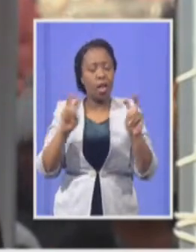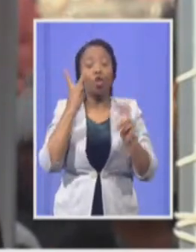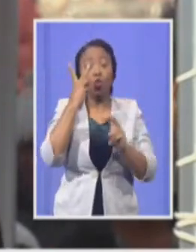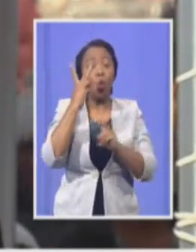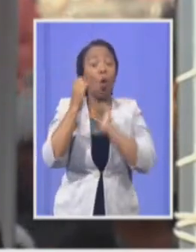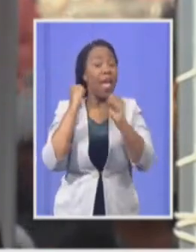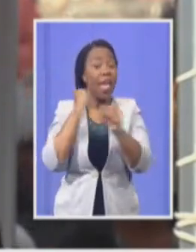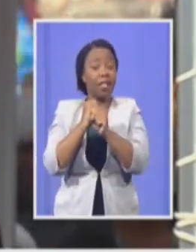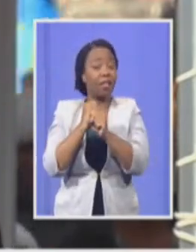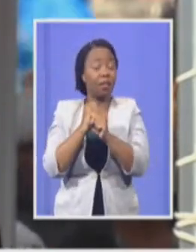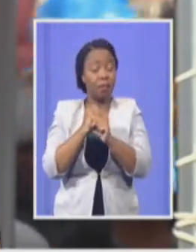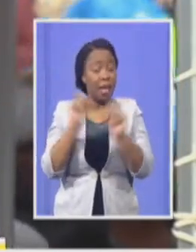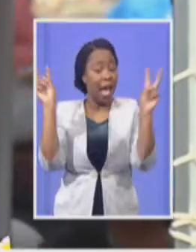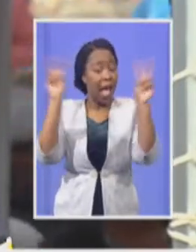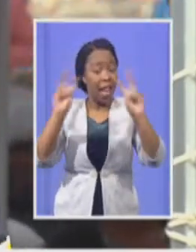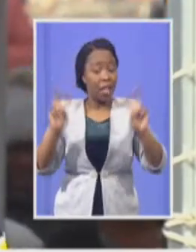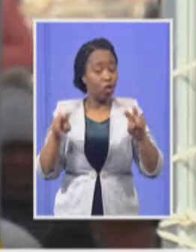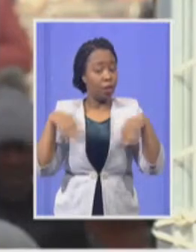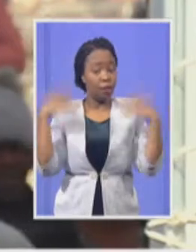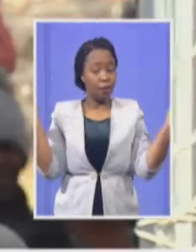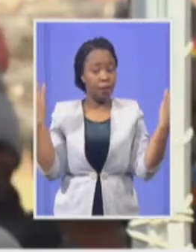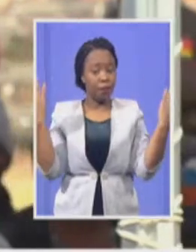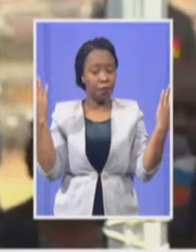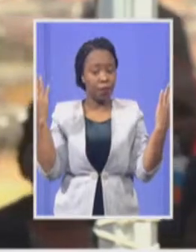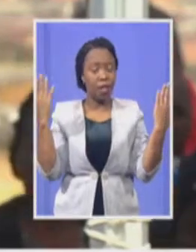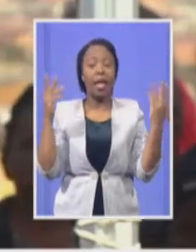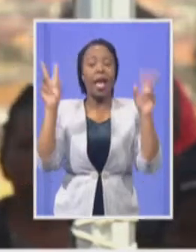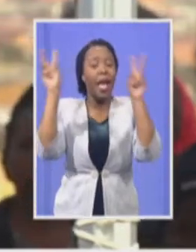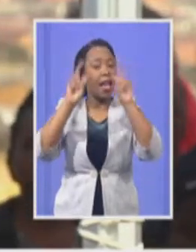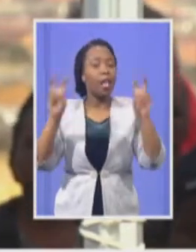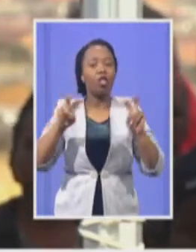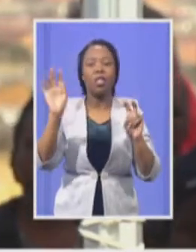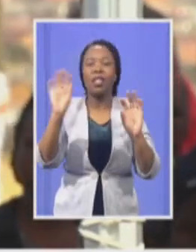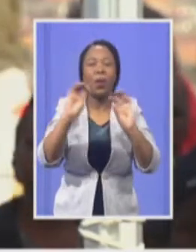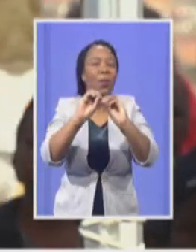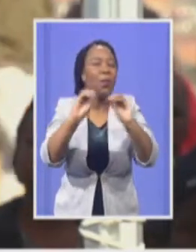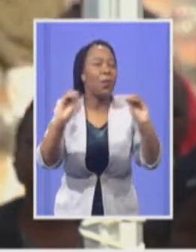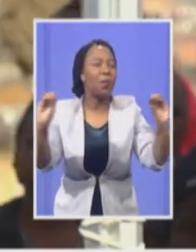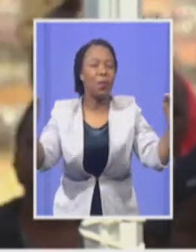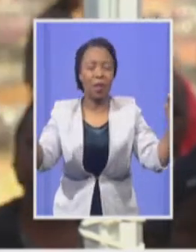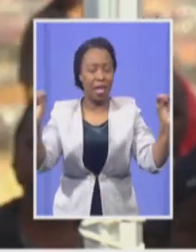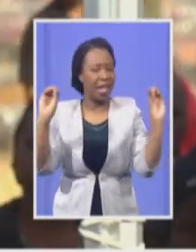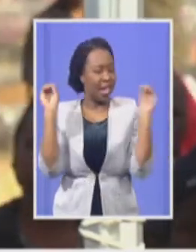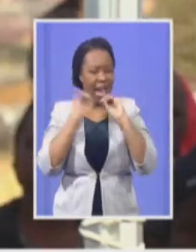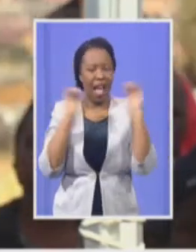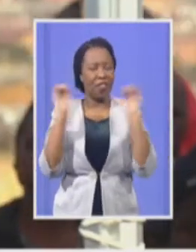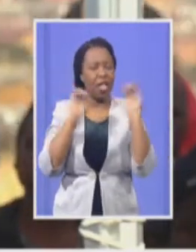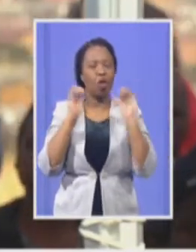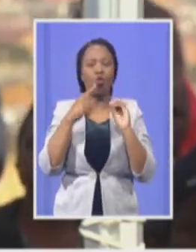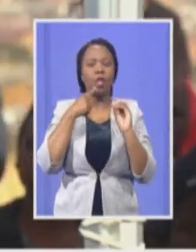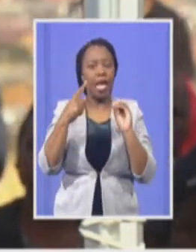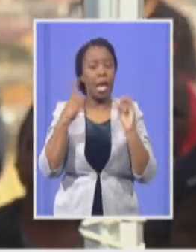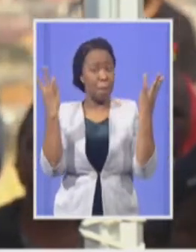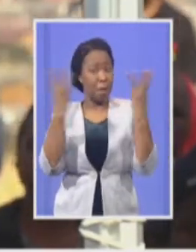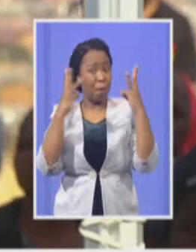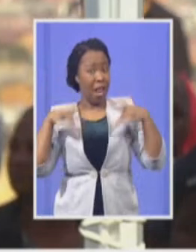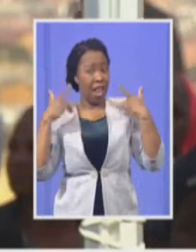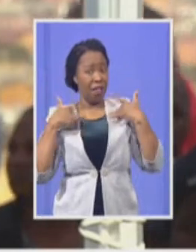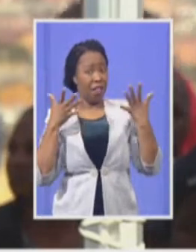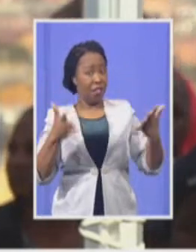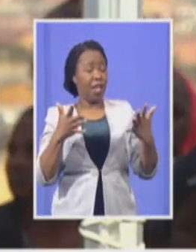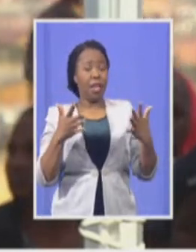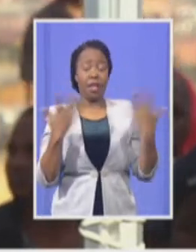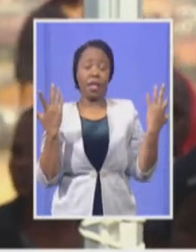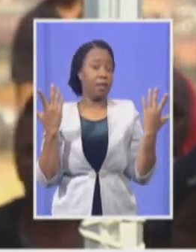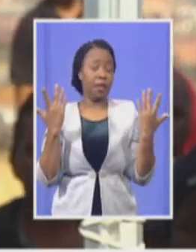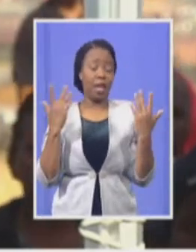ingasekho imikhukhu engiyibona ngapha there no electricity there nothing akuna net ayikho into eshoba indawo yokuhlala abantu lo ayikho